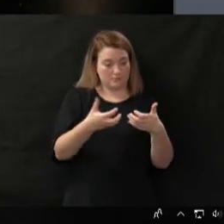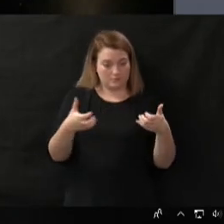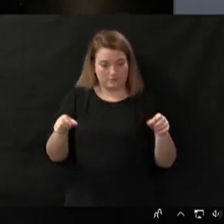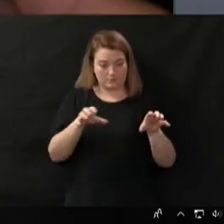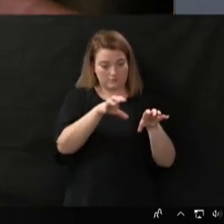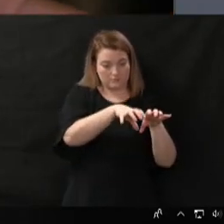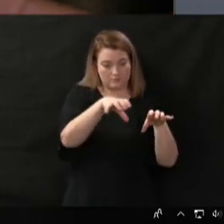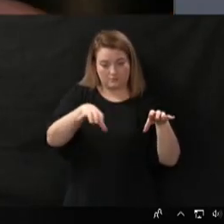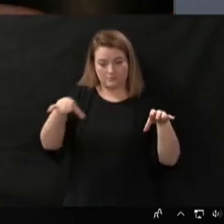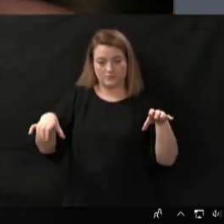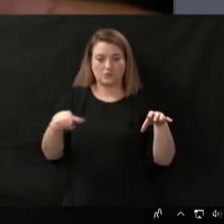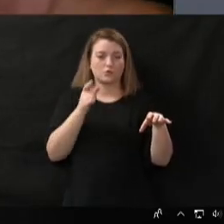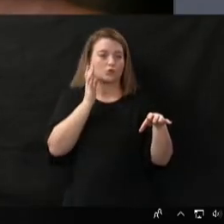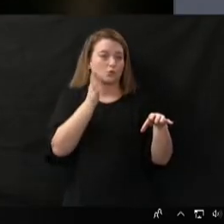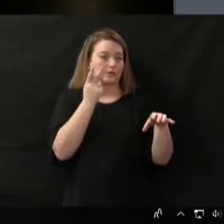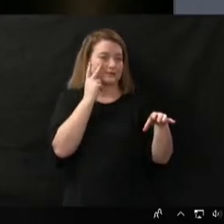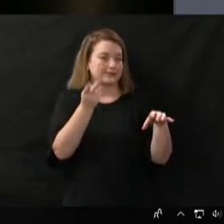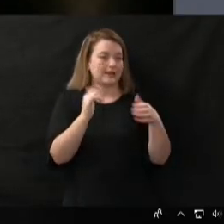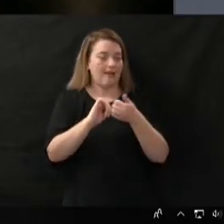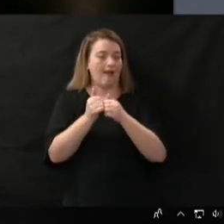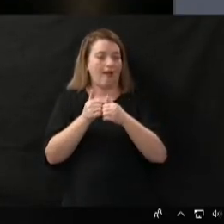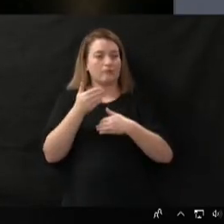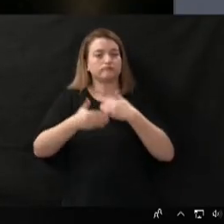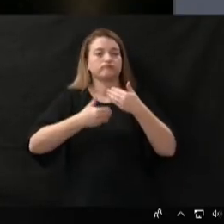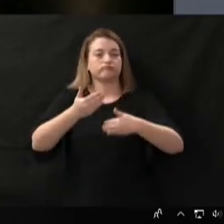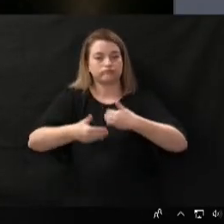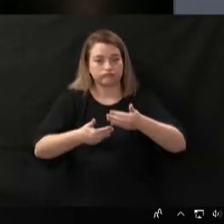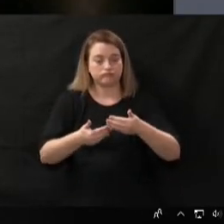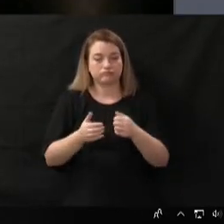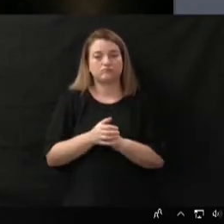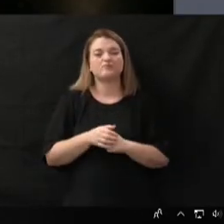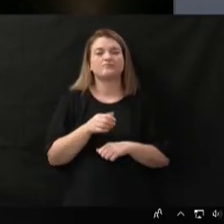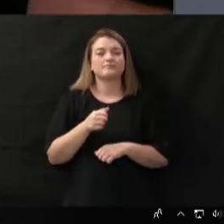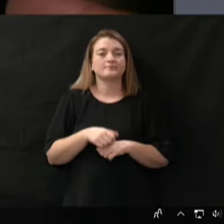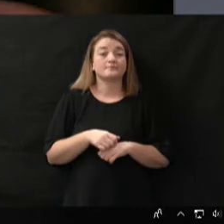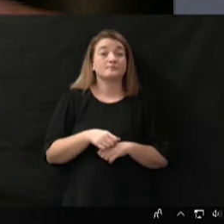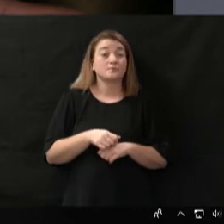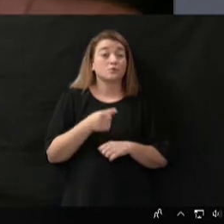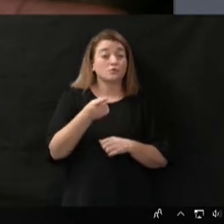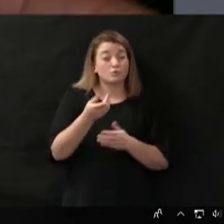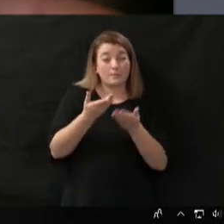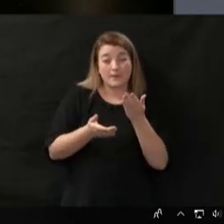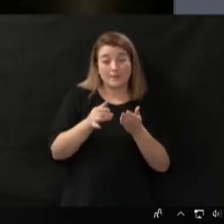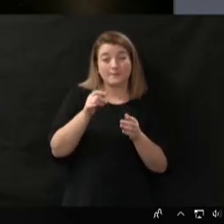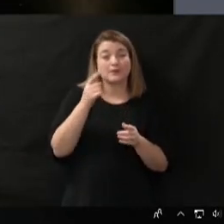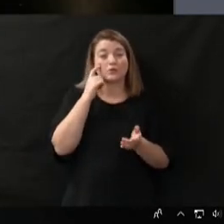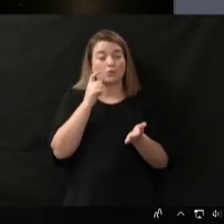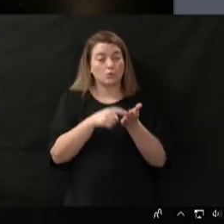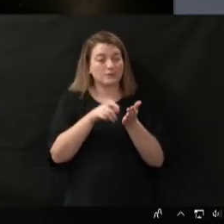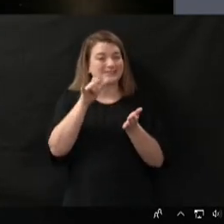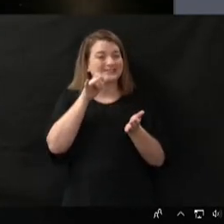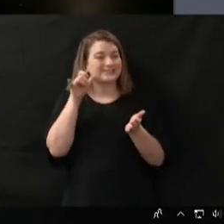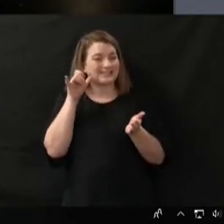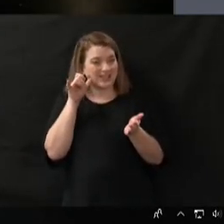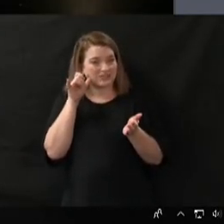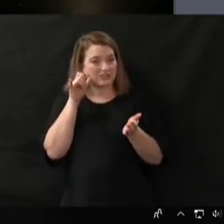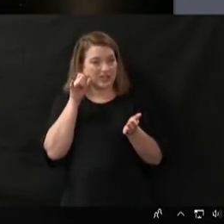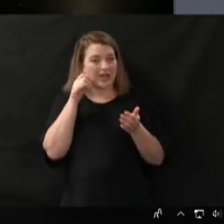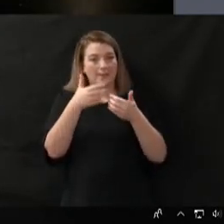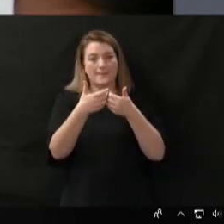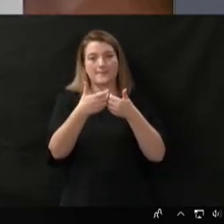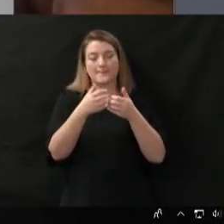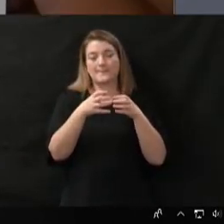to know when you're sorting, and we kind of noticed when we went into some of the breakout rooms yesterday,